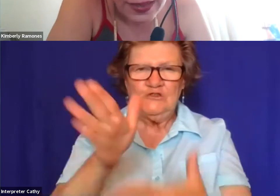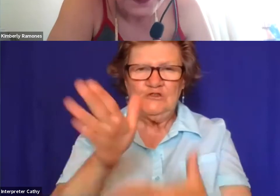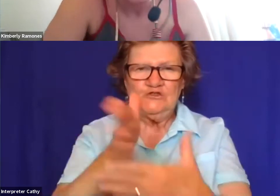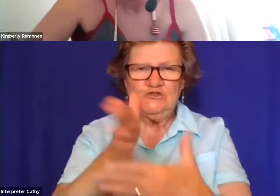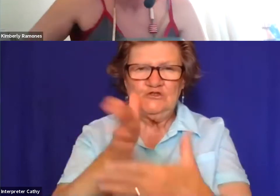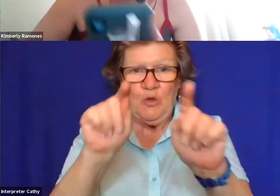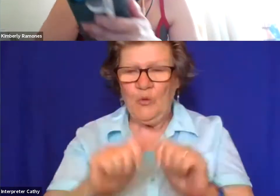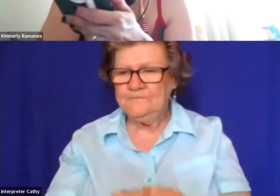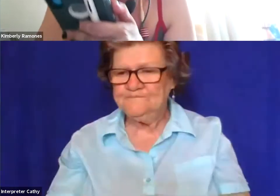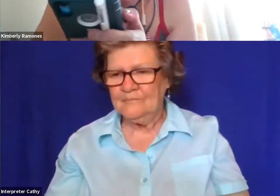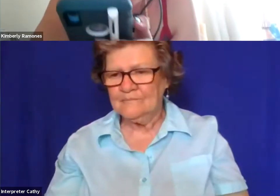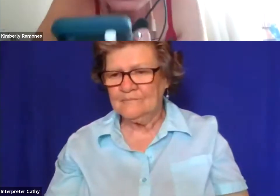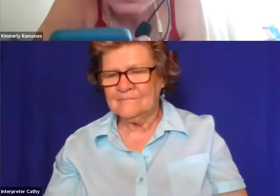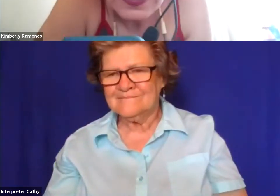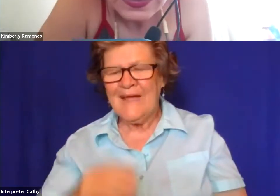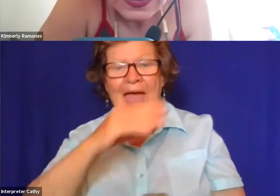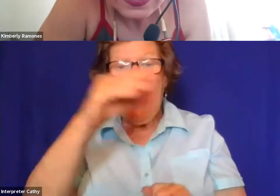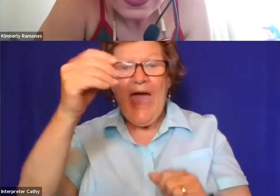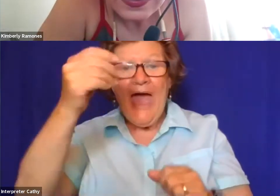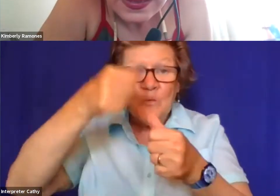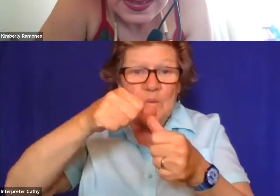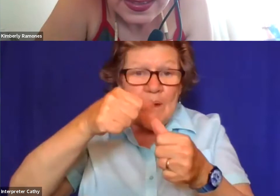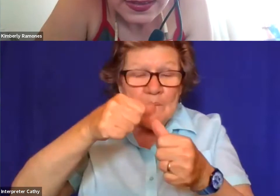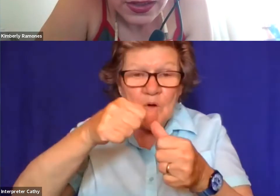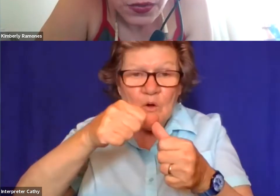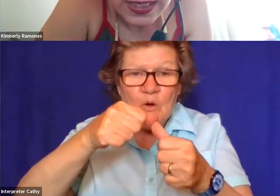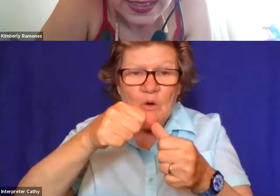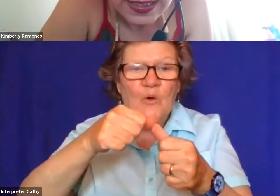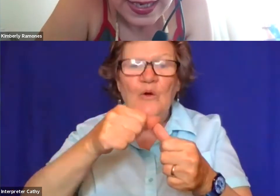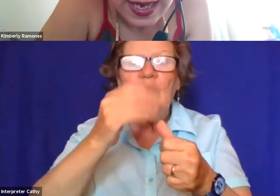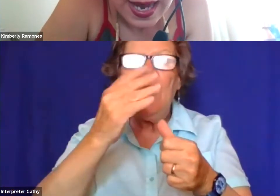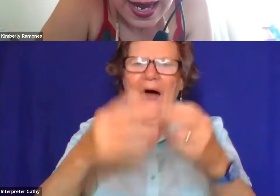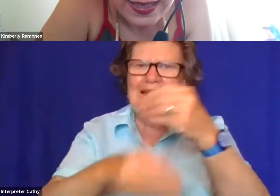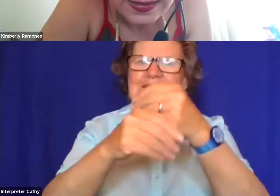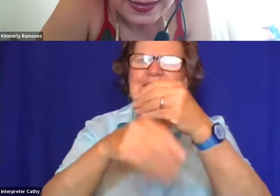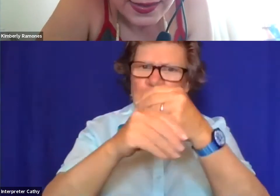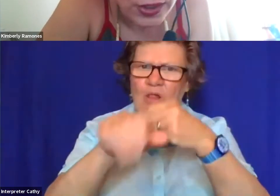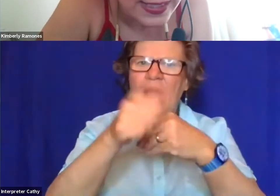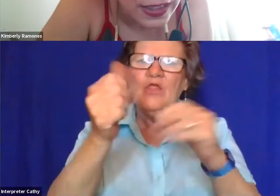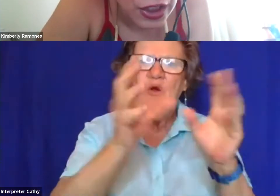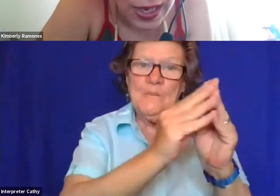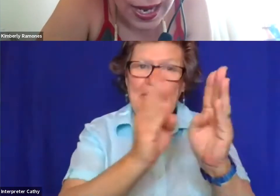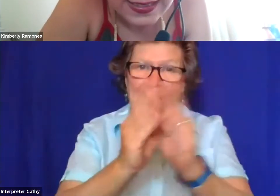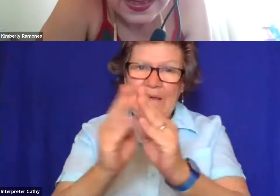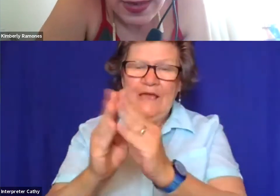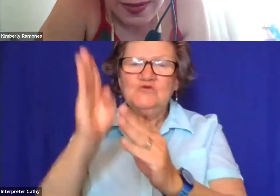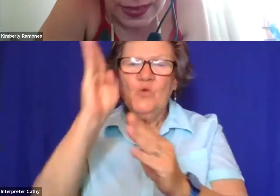Yeah, and remember that there are additional sessions coming up, and there is a panel